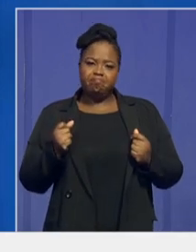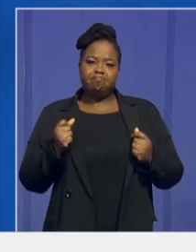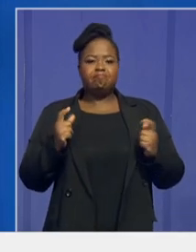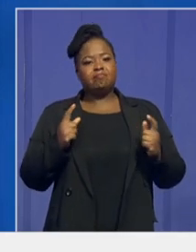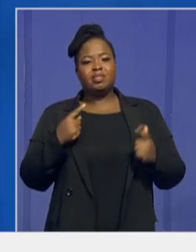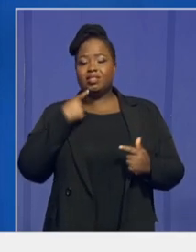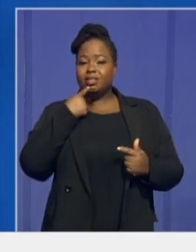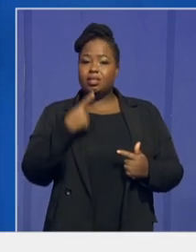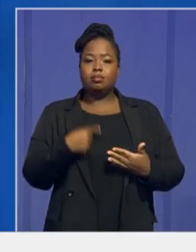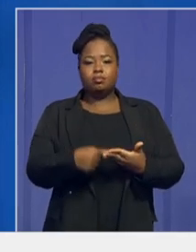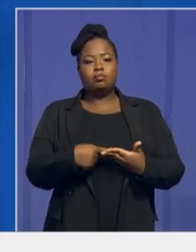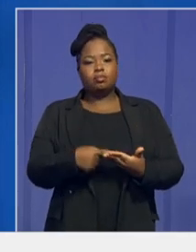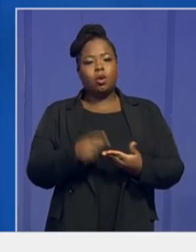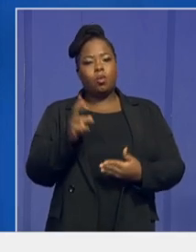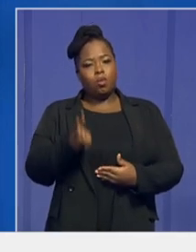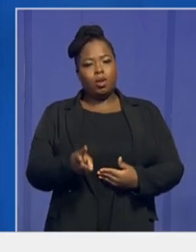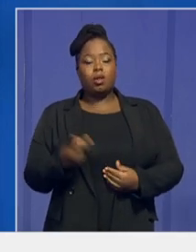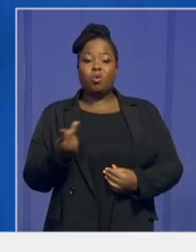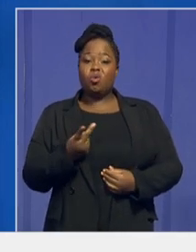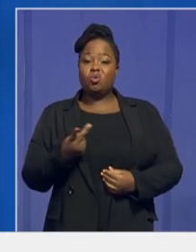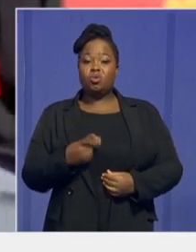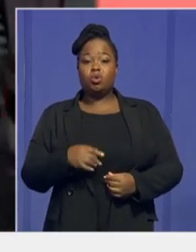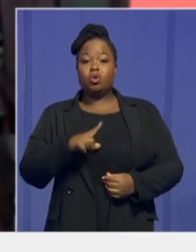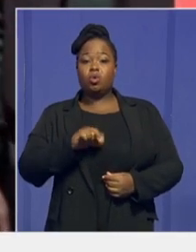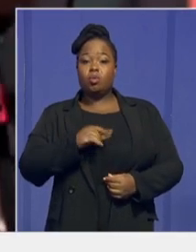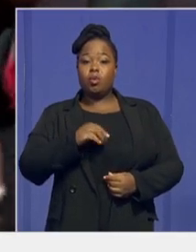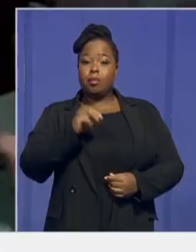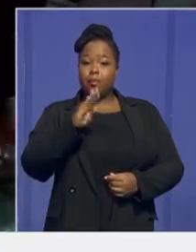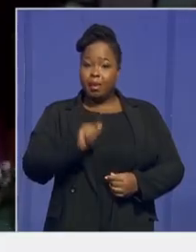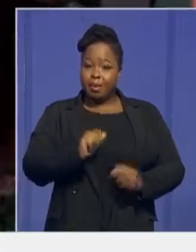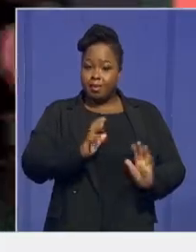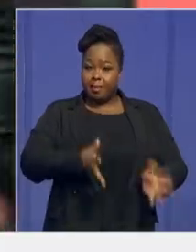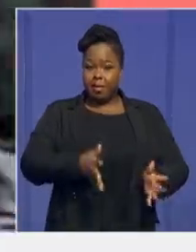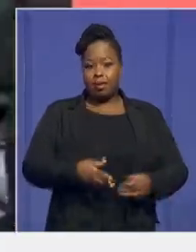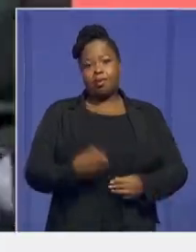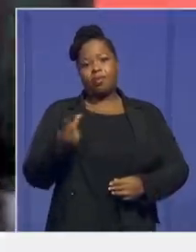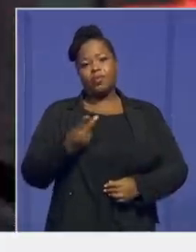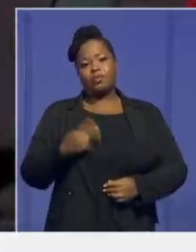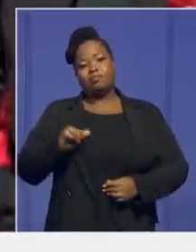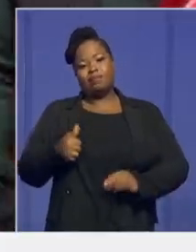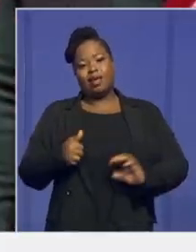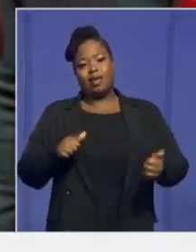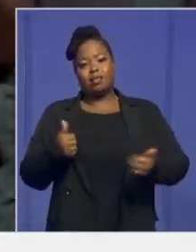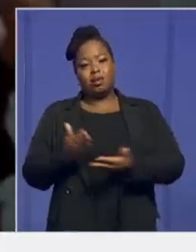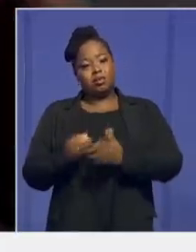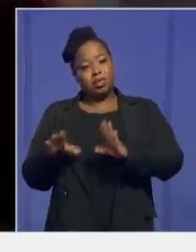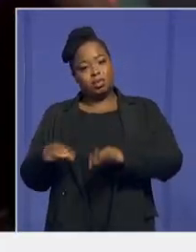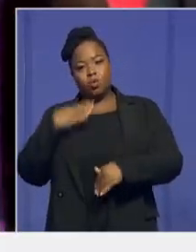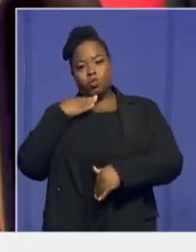for debate, which will also persuade not only Lumumba, but also other sectors of society who share